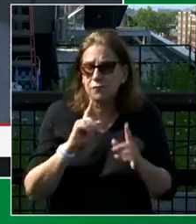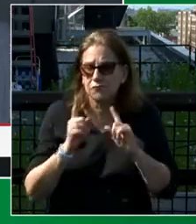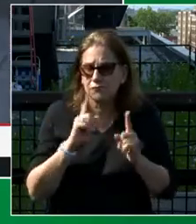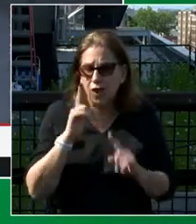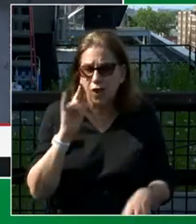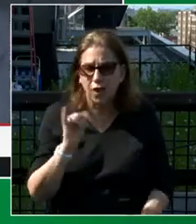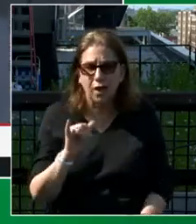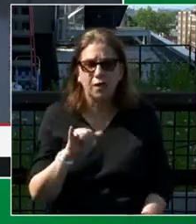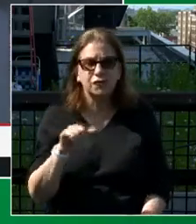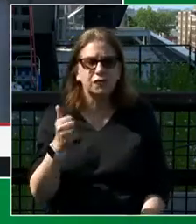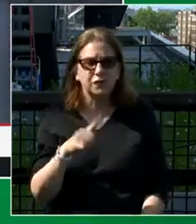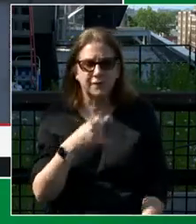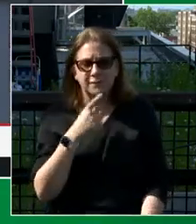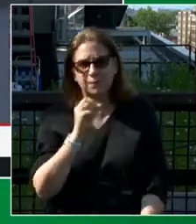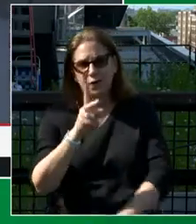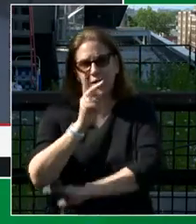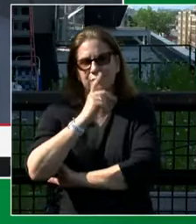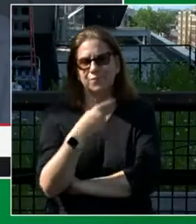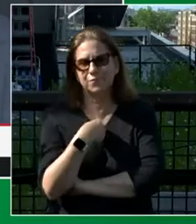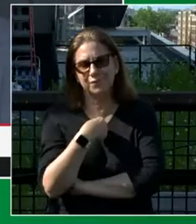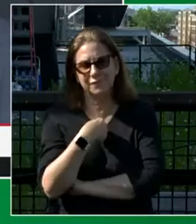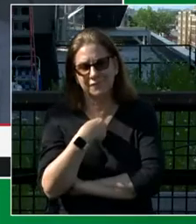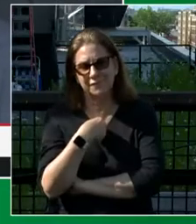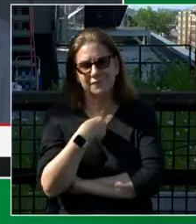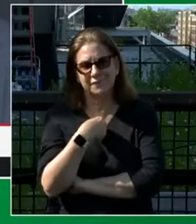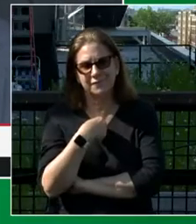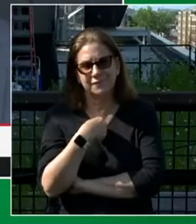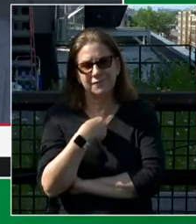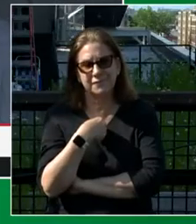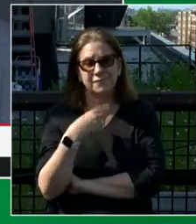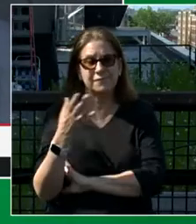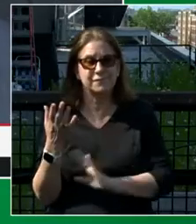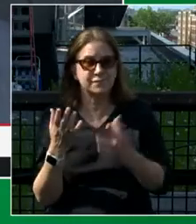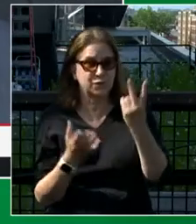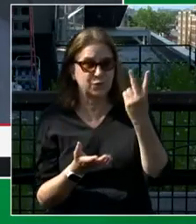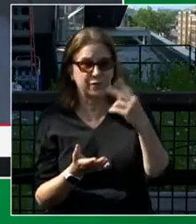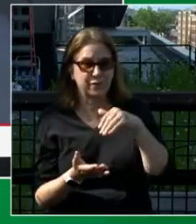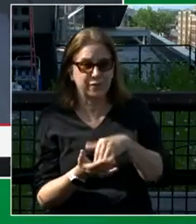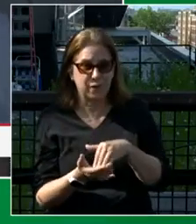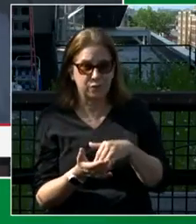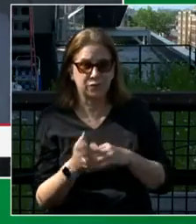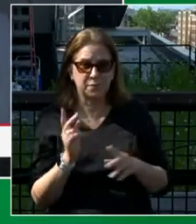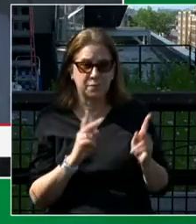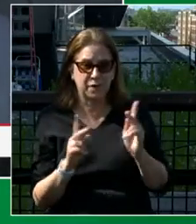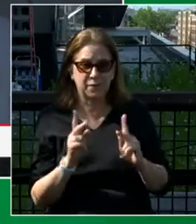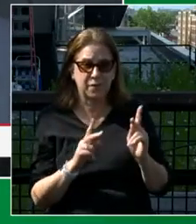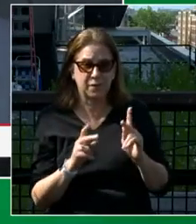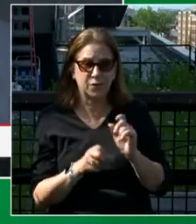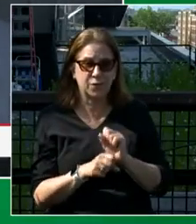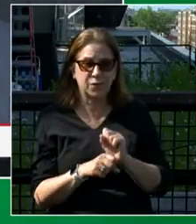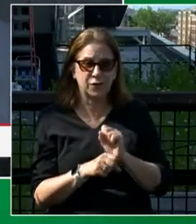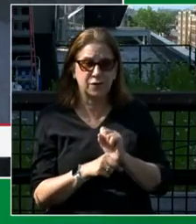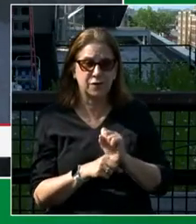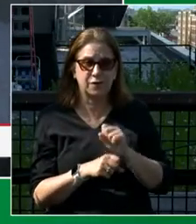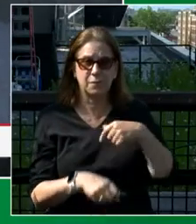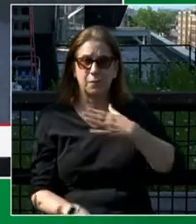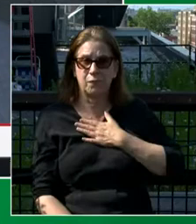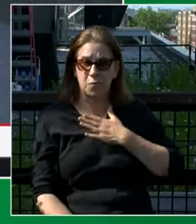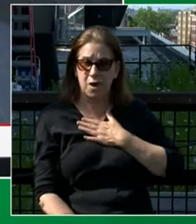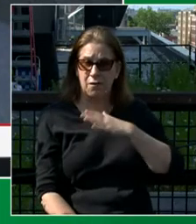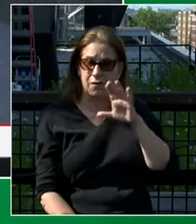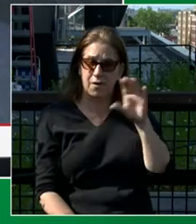it's difficult because we have 2,000 people under management in 13 states. Wow. And we have customers